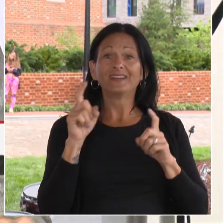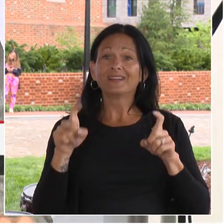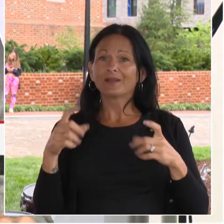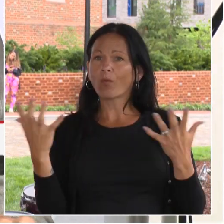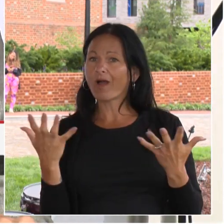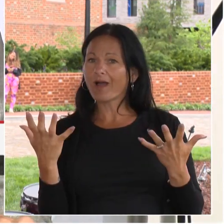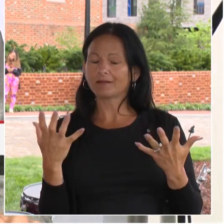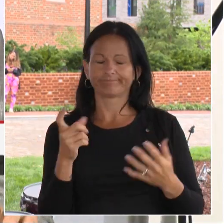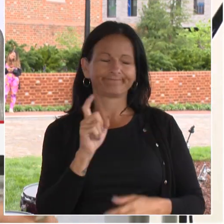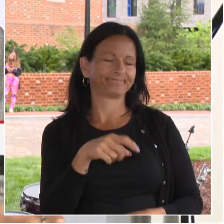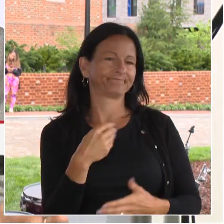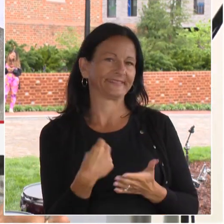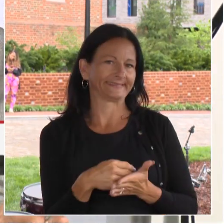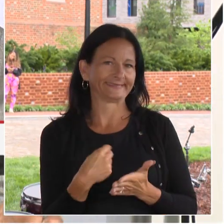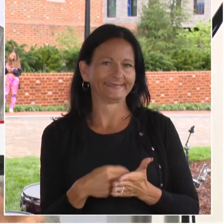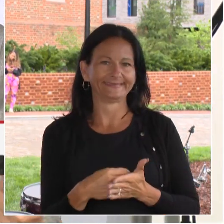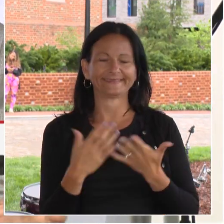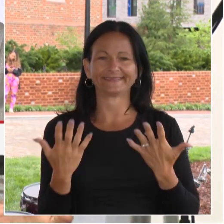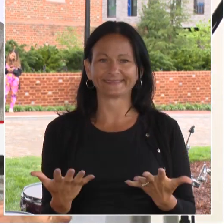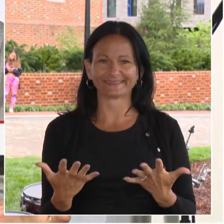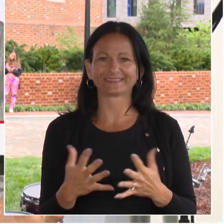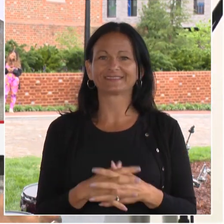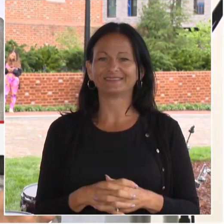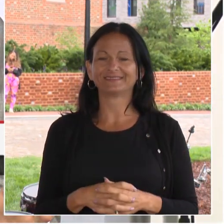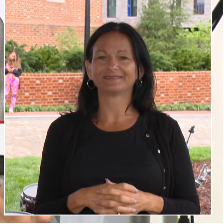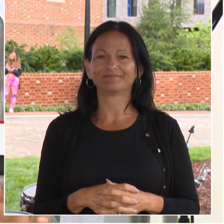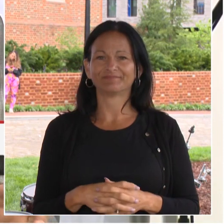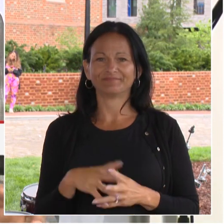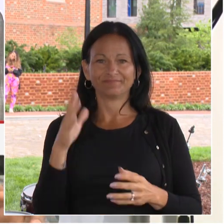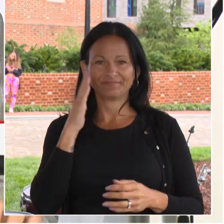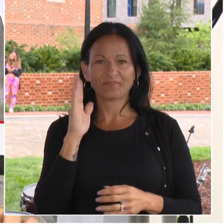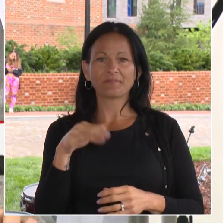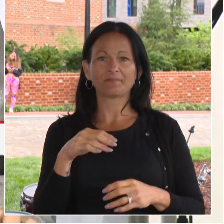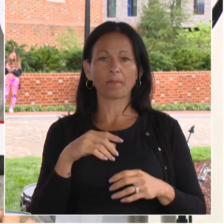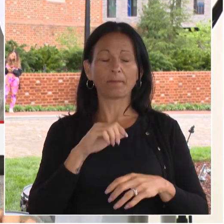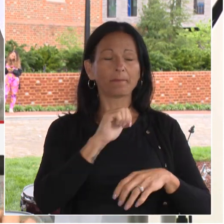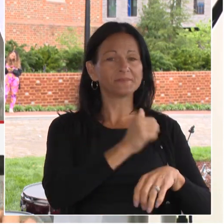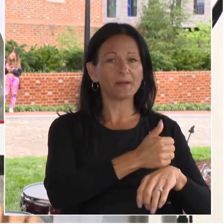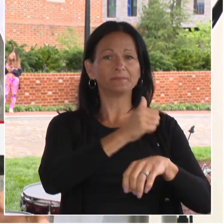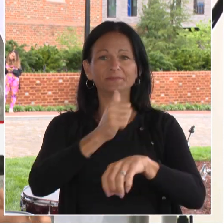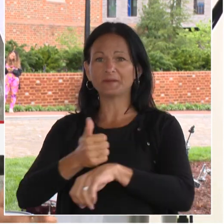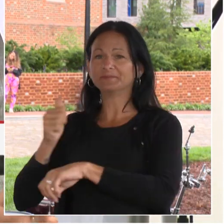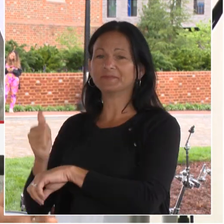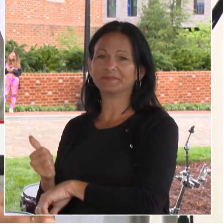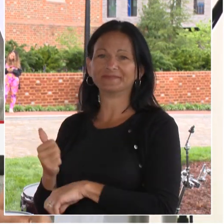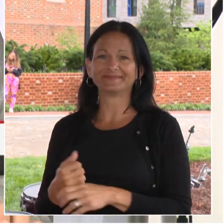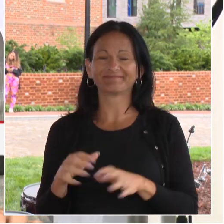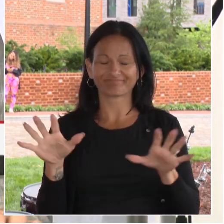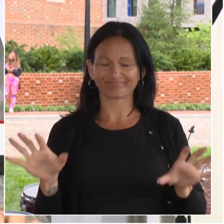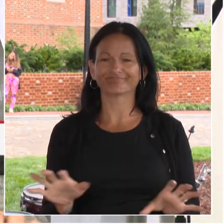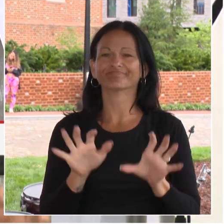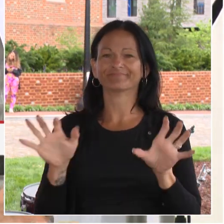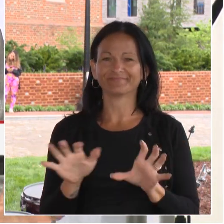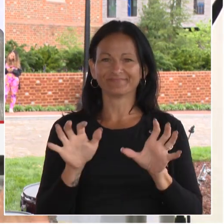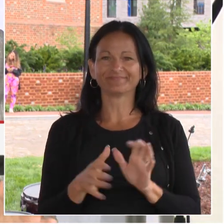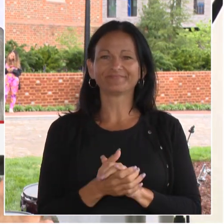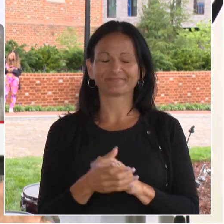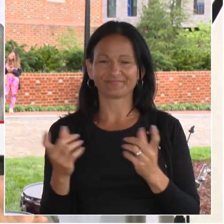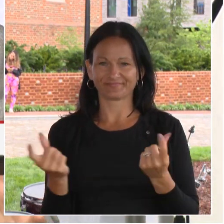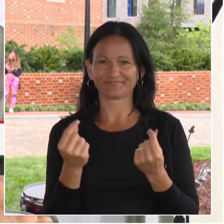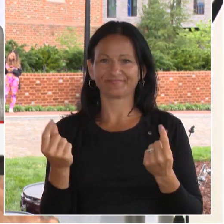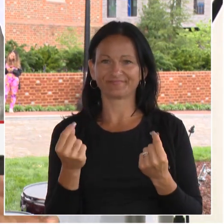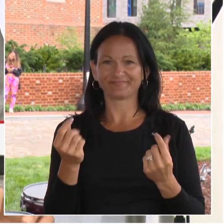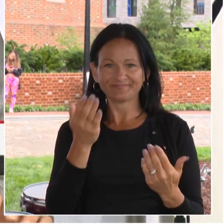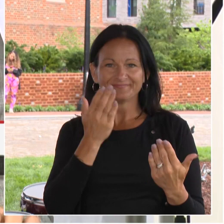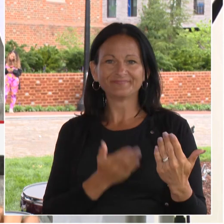who truly understand the mission and the thesis of the overall place. So Tom McKay and I met actually